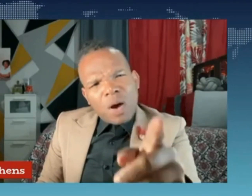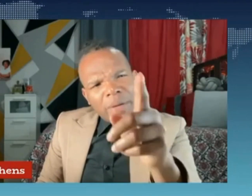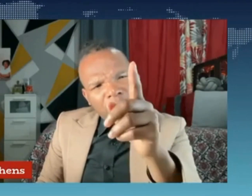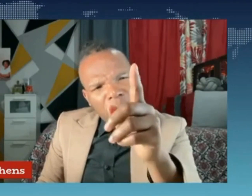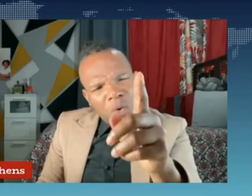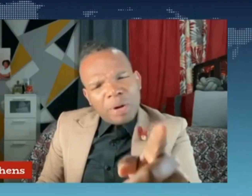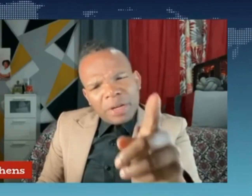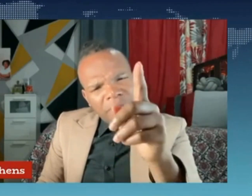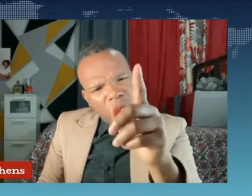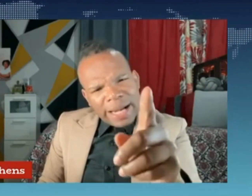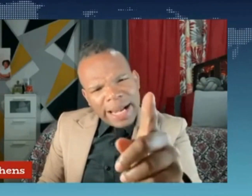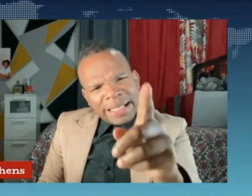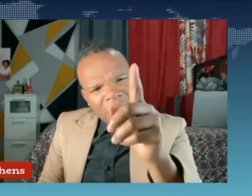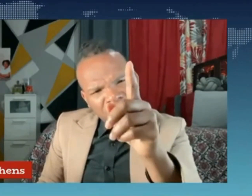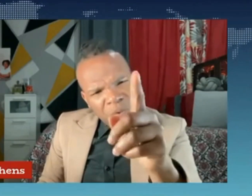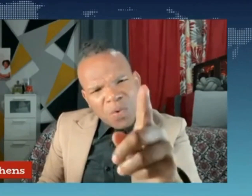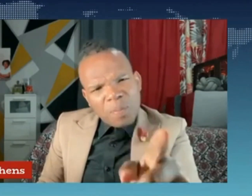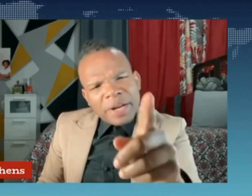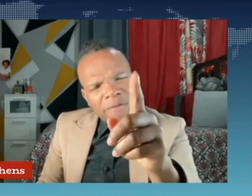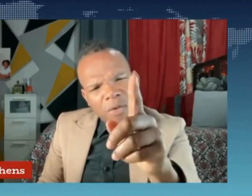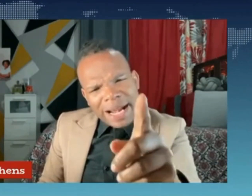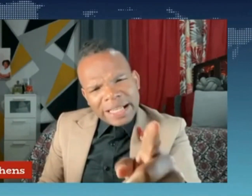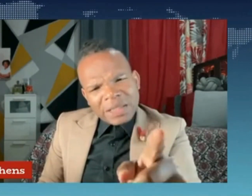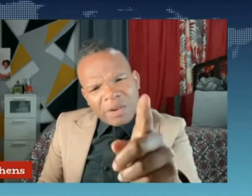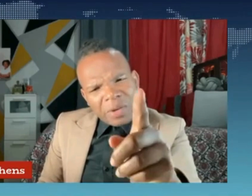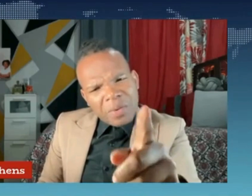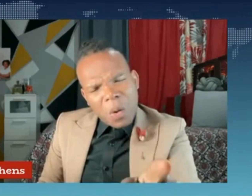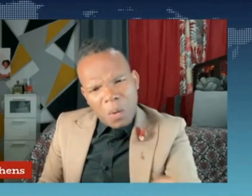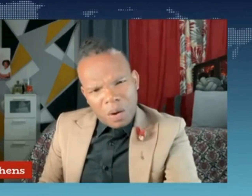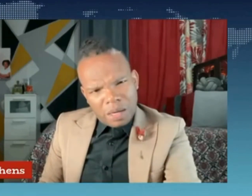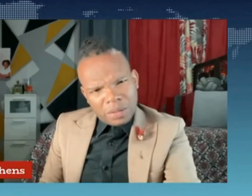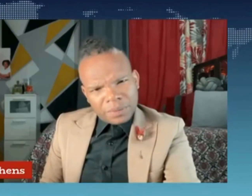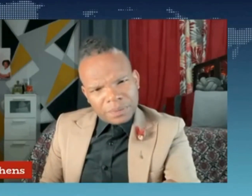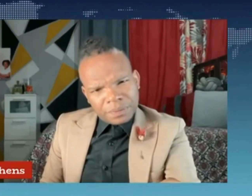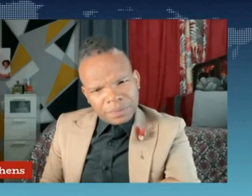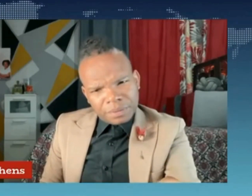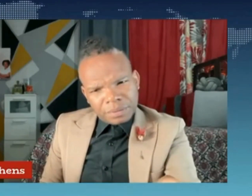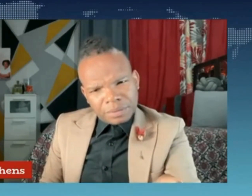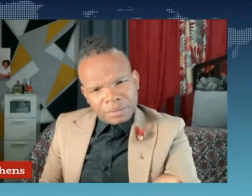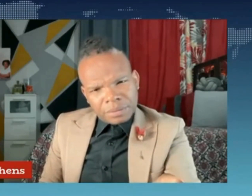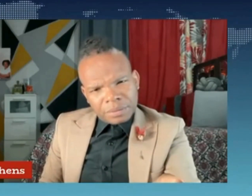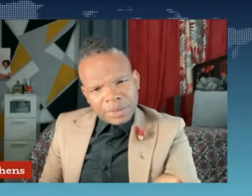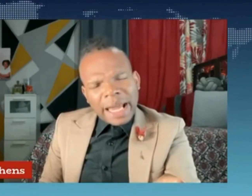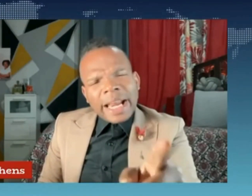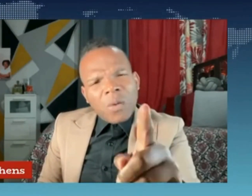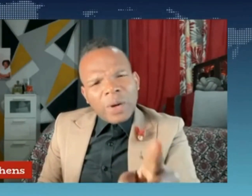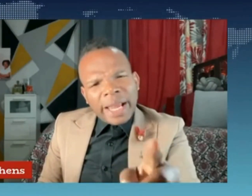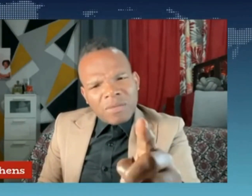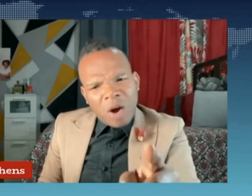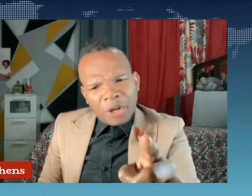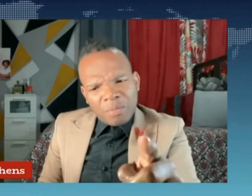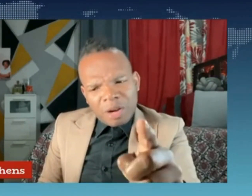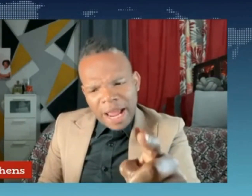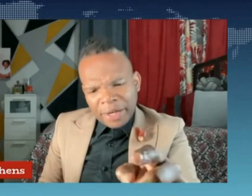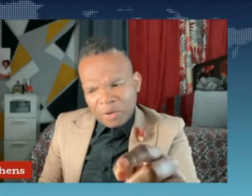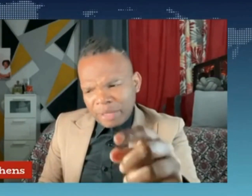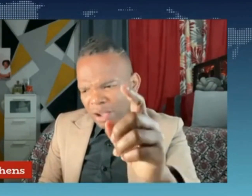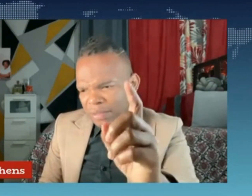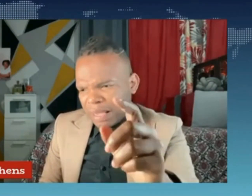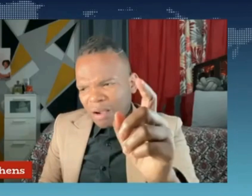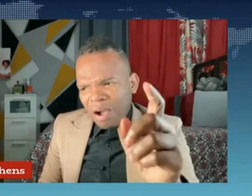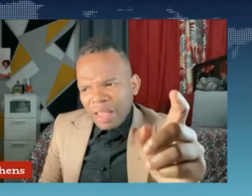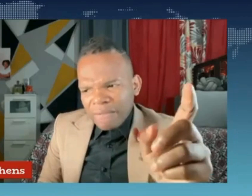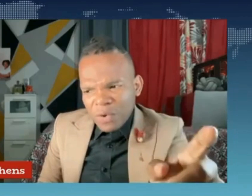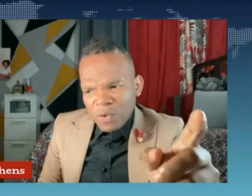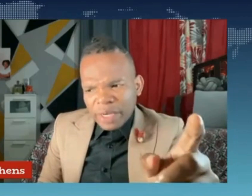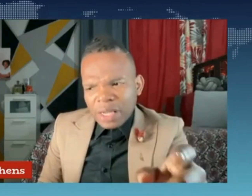And people want me to open the phone lines. I soon open the phone lines for you all. And I only have one number right now